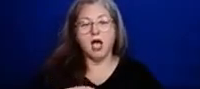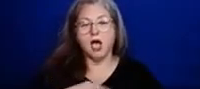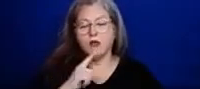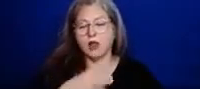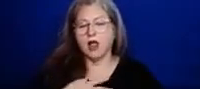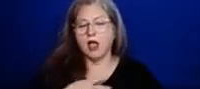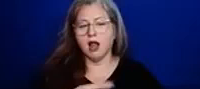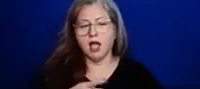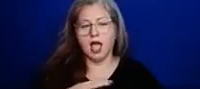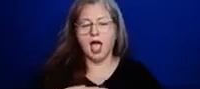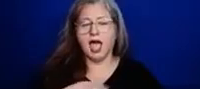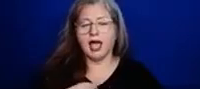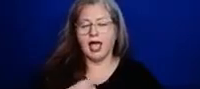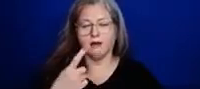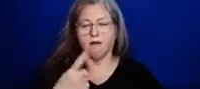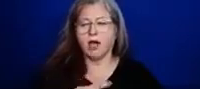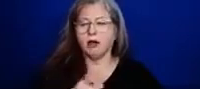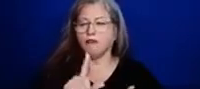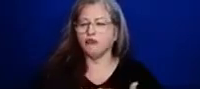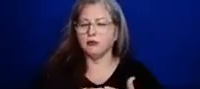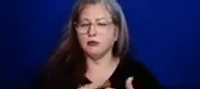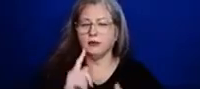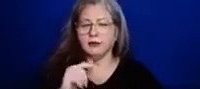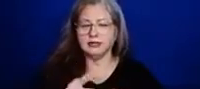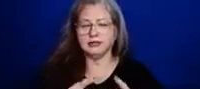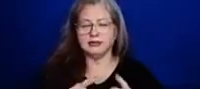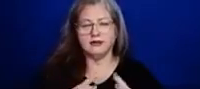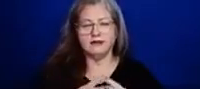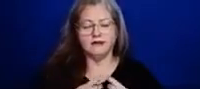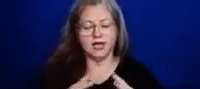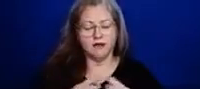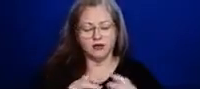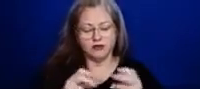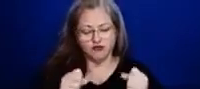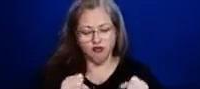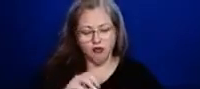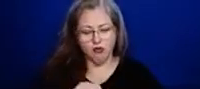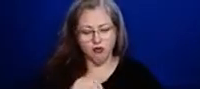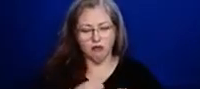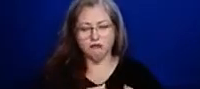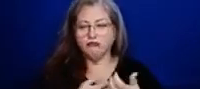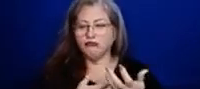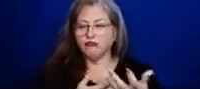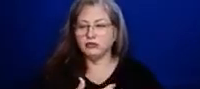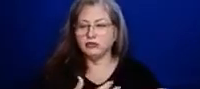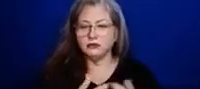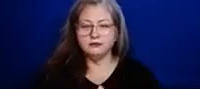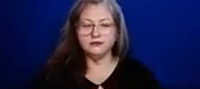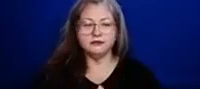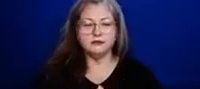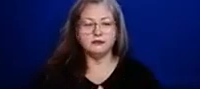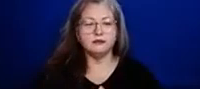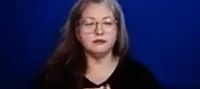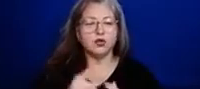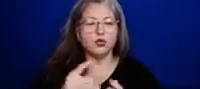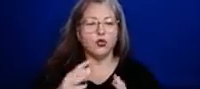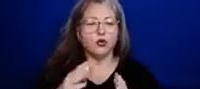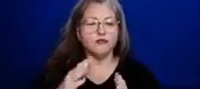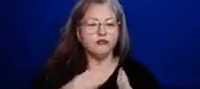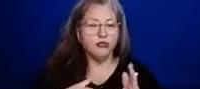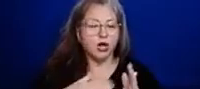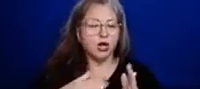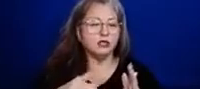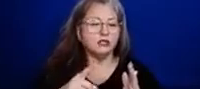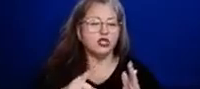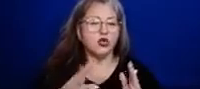I like monoprint very much because it's very expressive. Uh-huh. Your brush, your movement